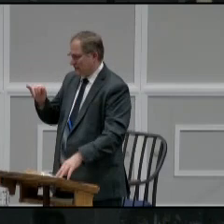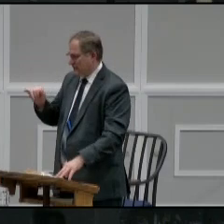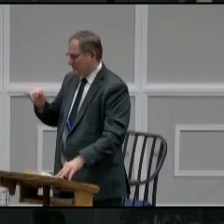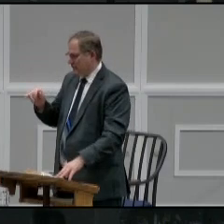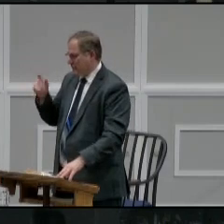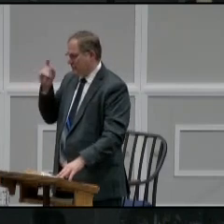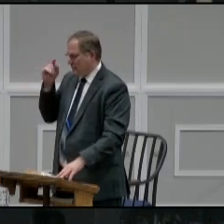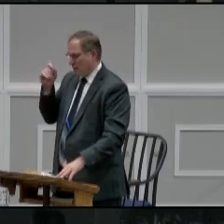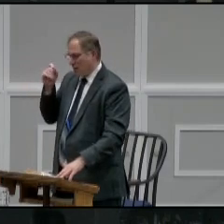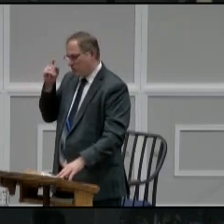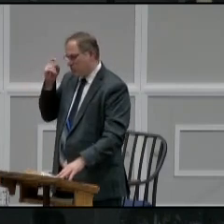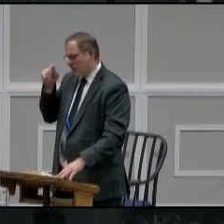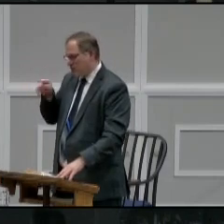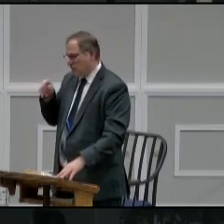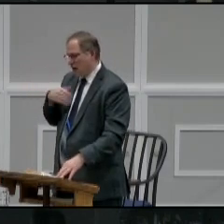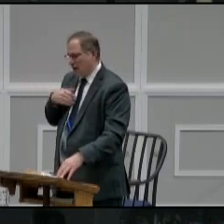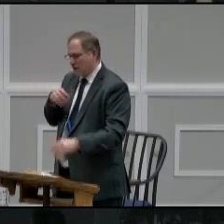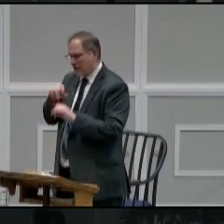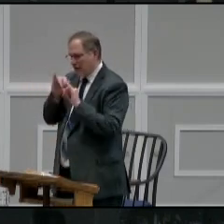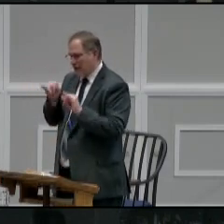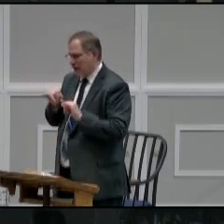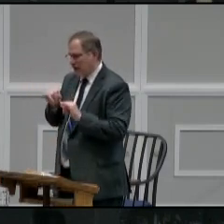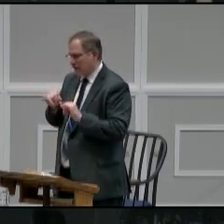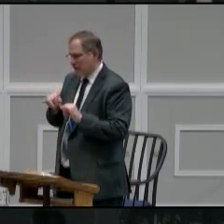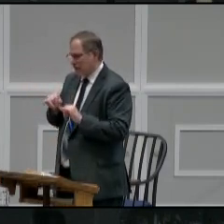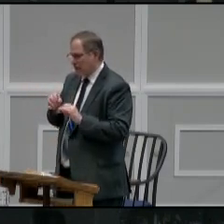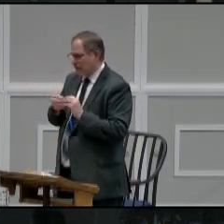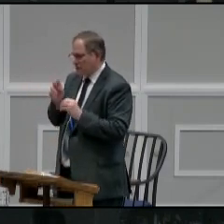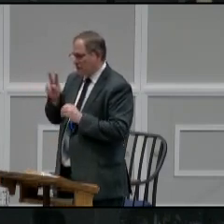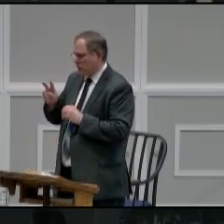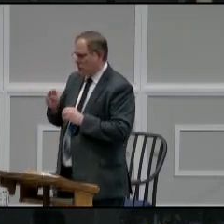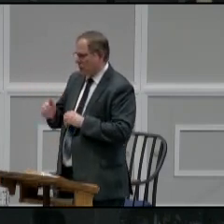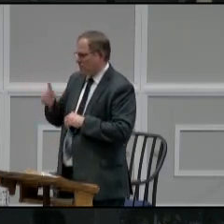Realize you created an idol. Number two, refuse to make excuses.